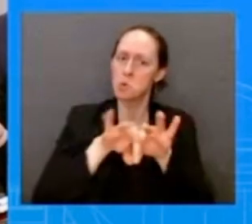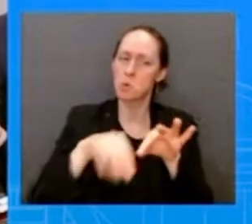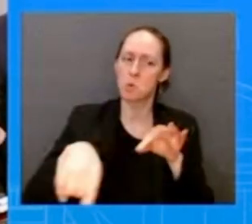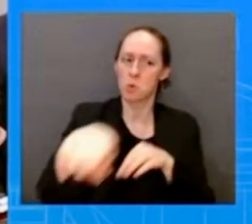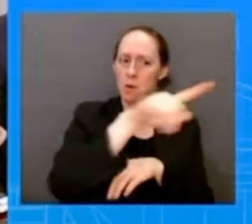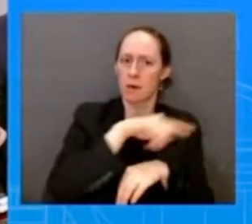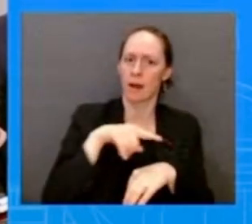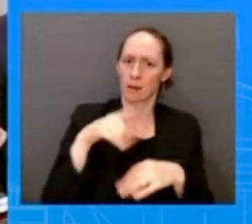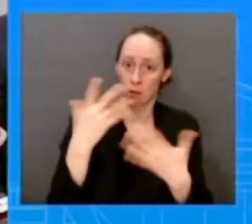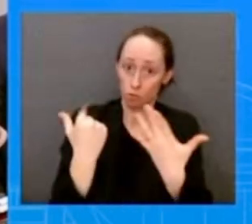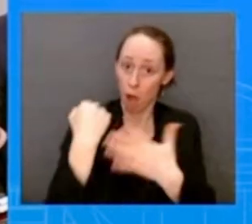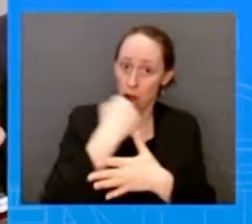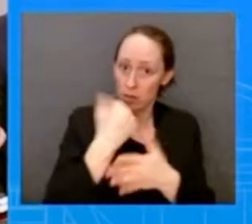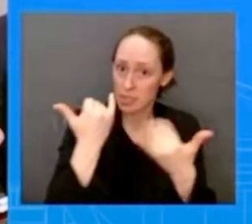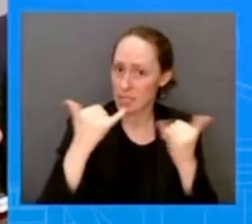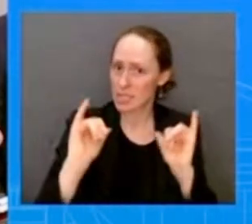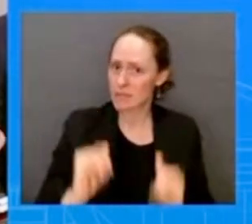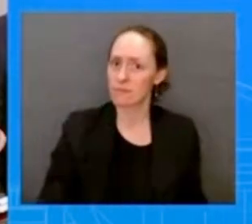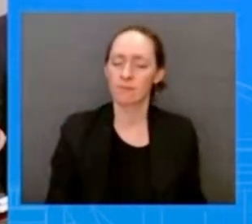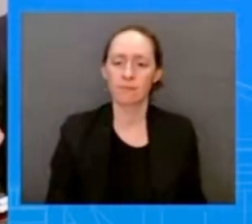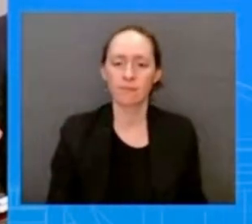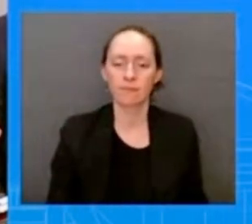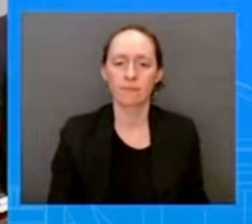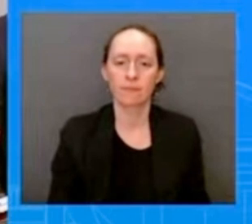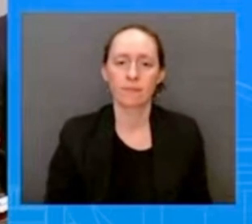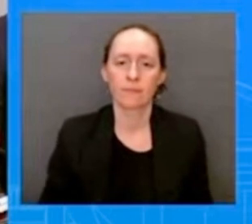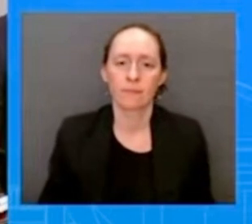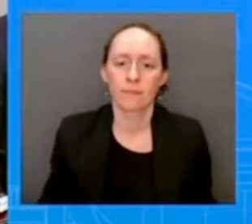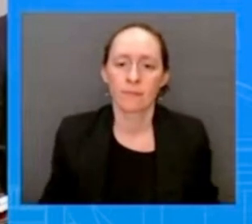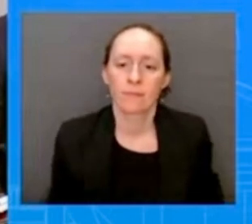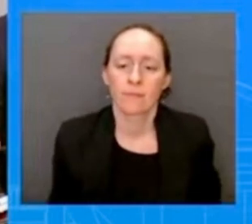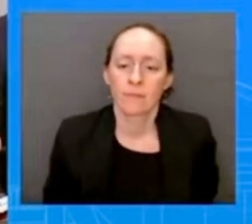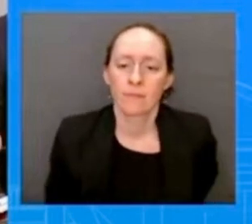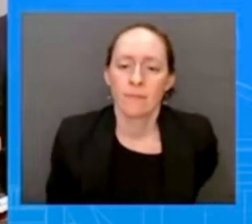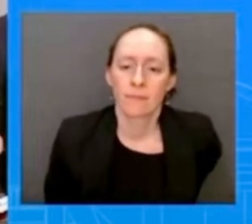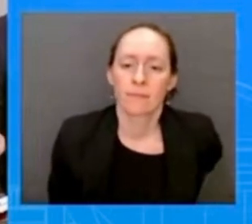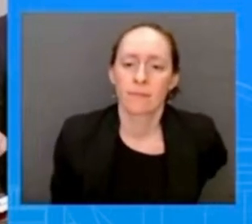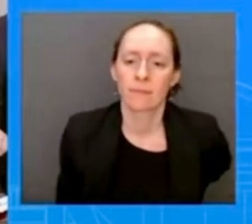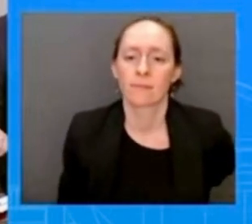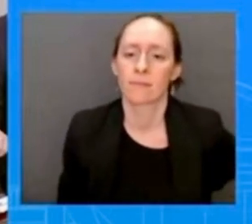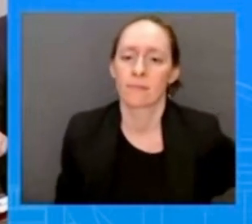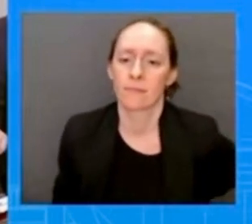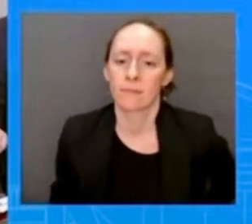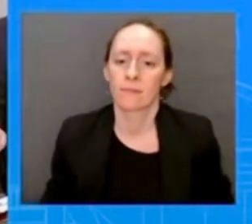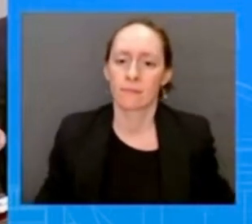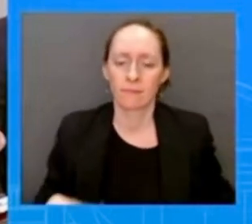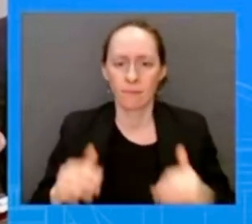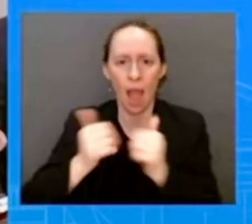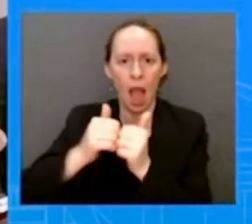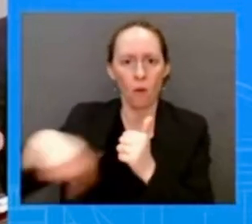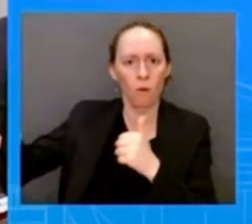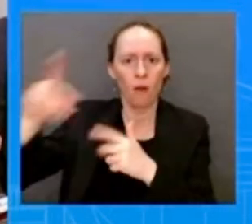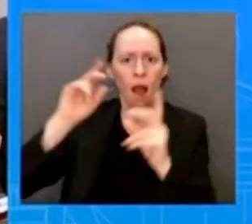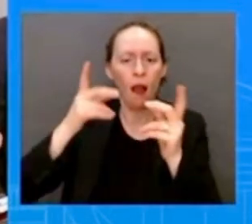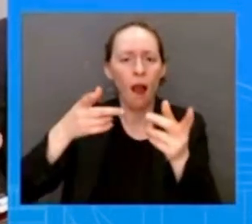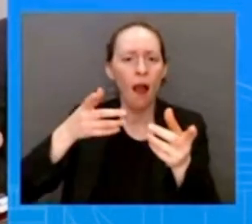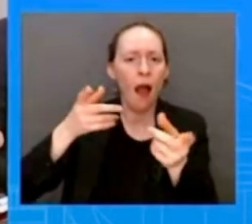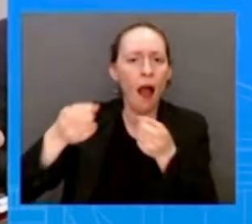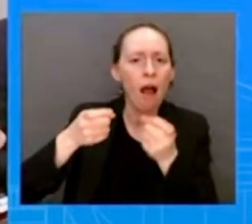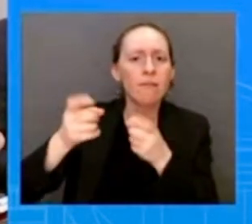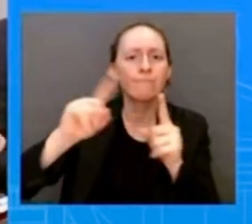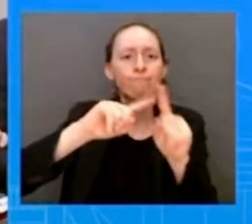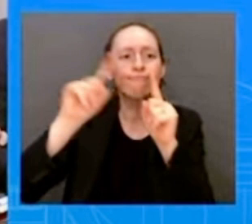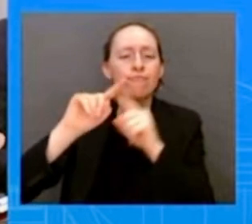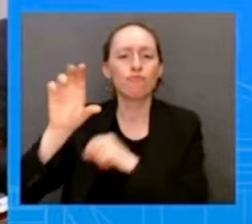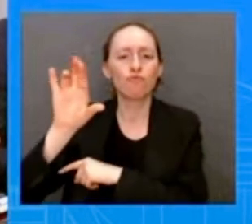to be tougher on crime and continue to support police agencies. So is the president playing 2024 politics with